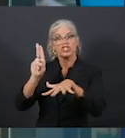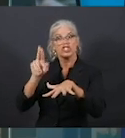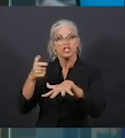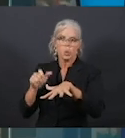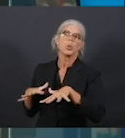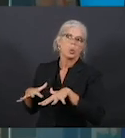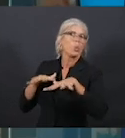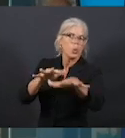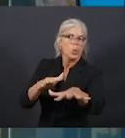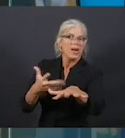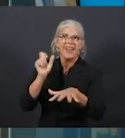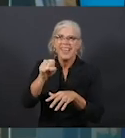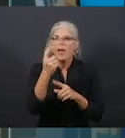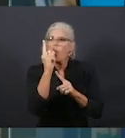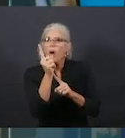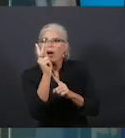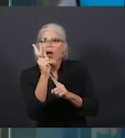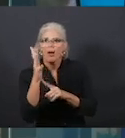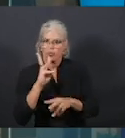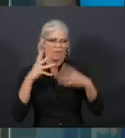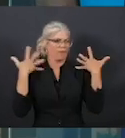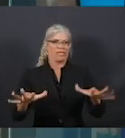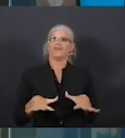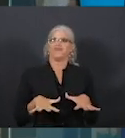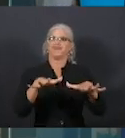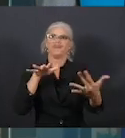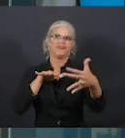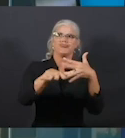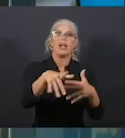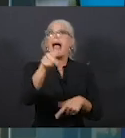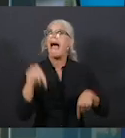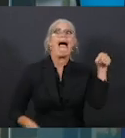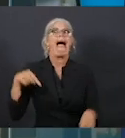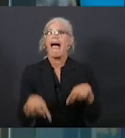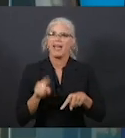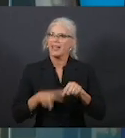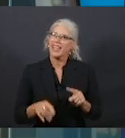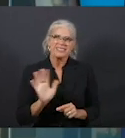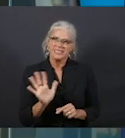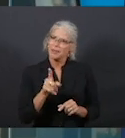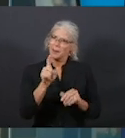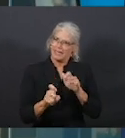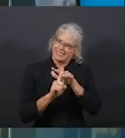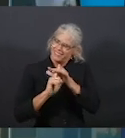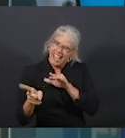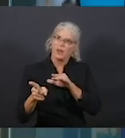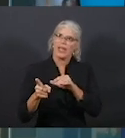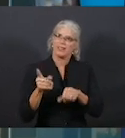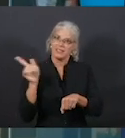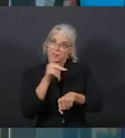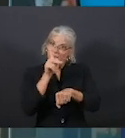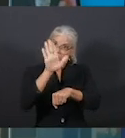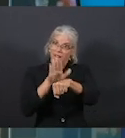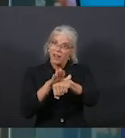minutes. And you could be left with no time to take action. If you haven't already evacuated as instructed, the time to do that is now.